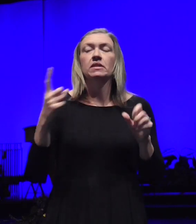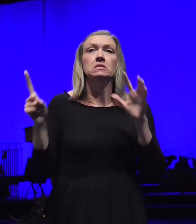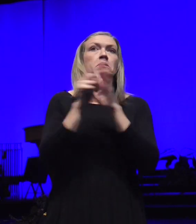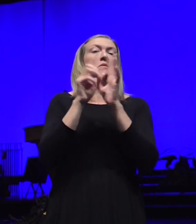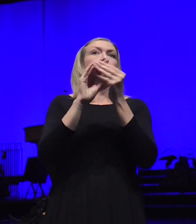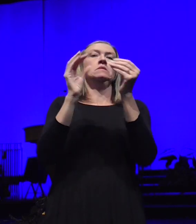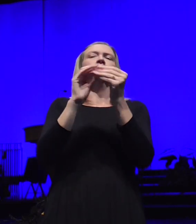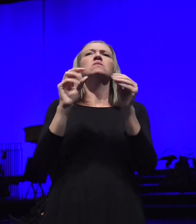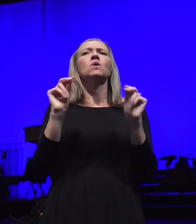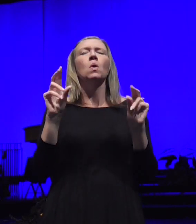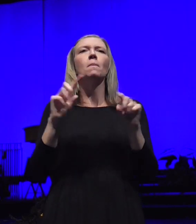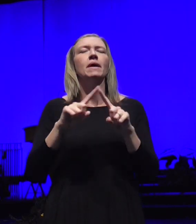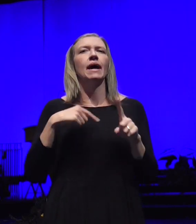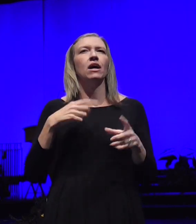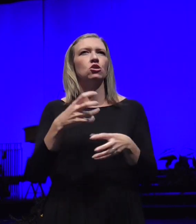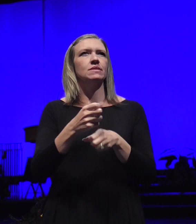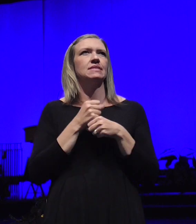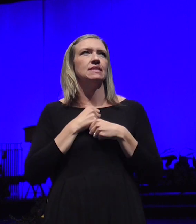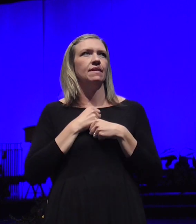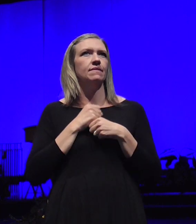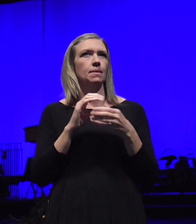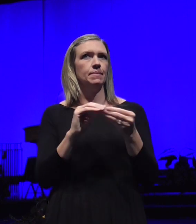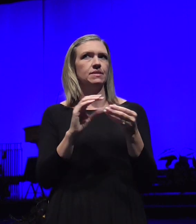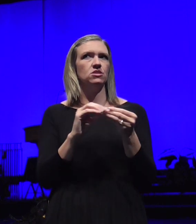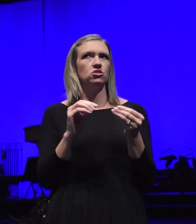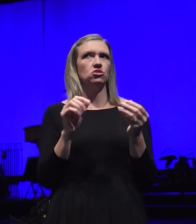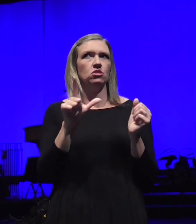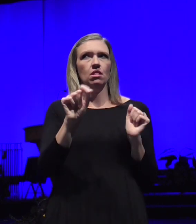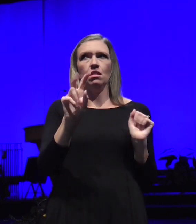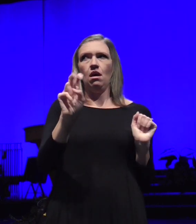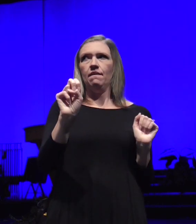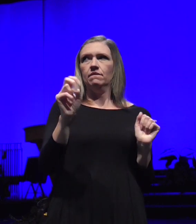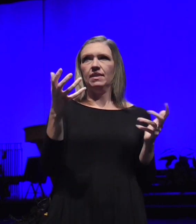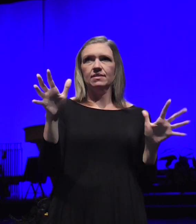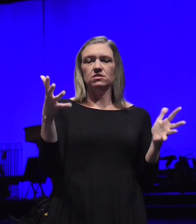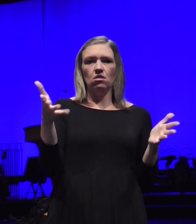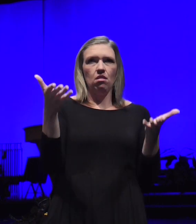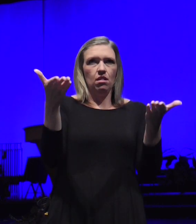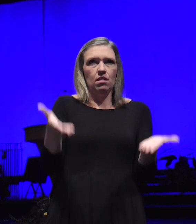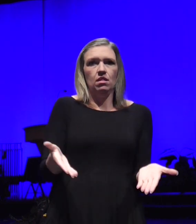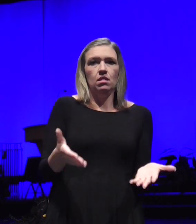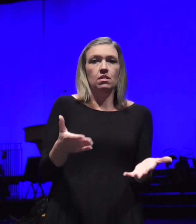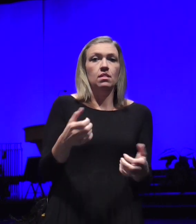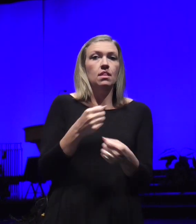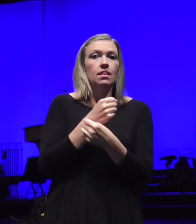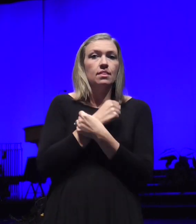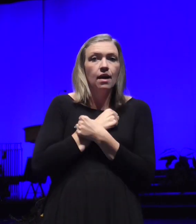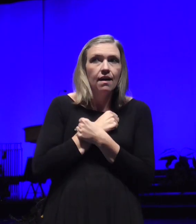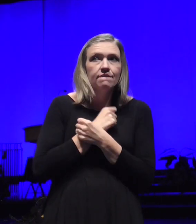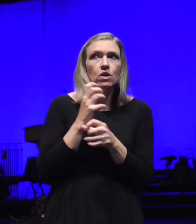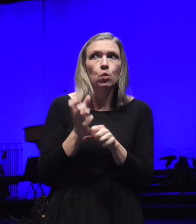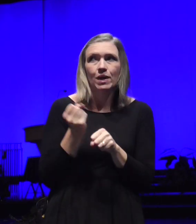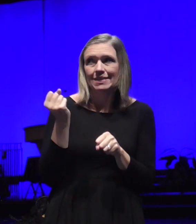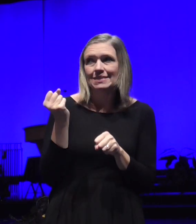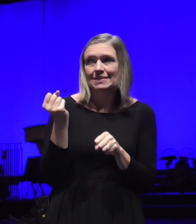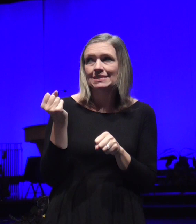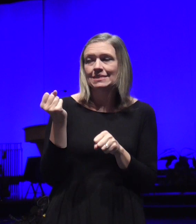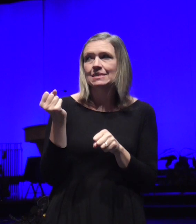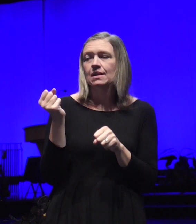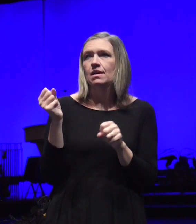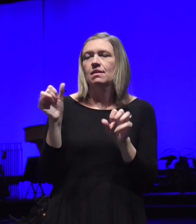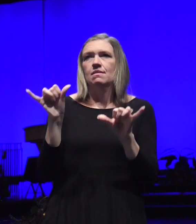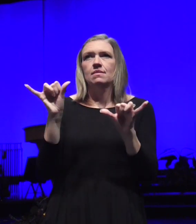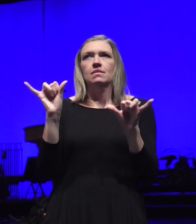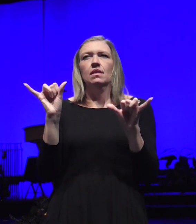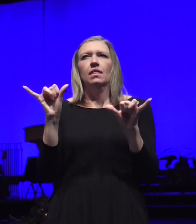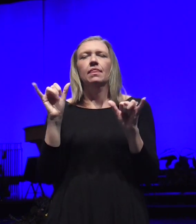received was all there was love. And that love wins. Love wins. And it was